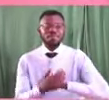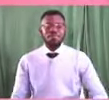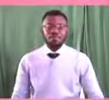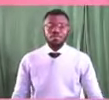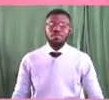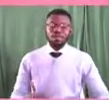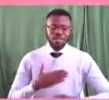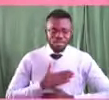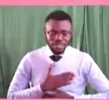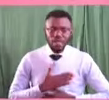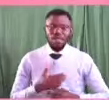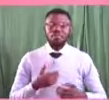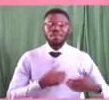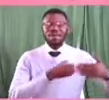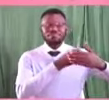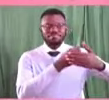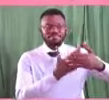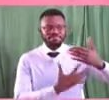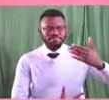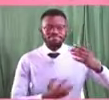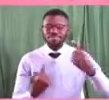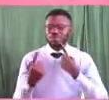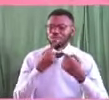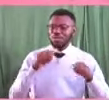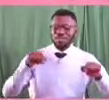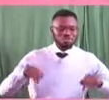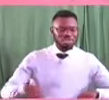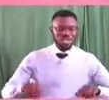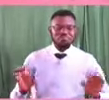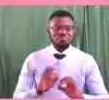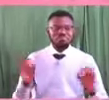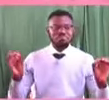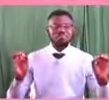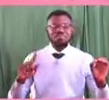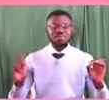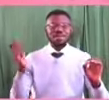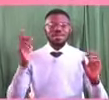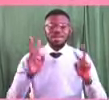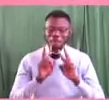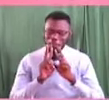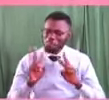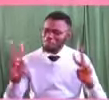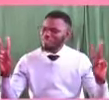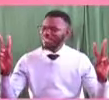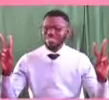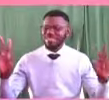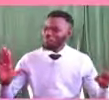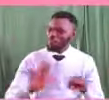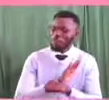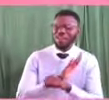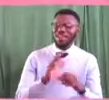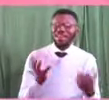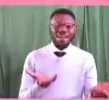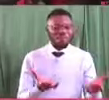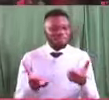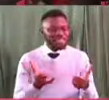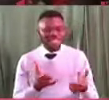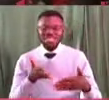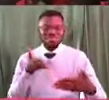Your Excellency, I don't have much to say today. When Kenya is peaceful, business is